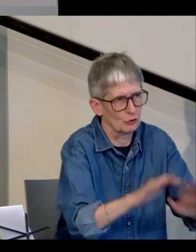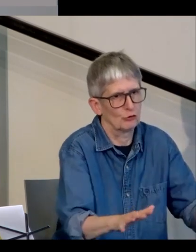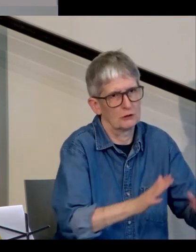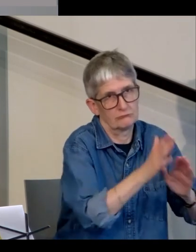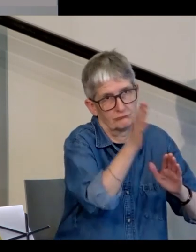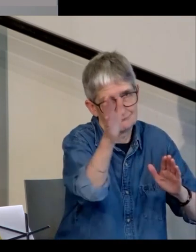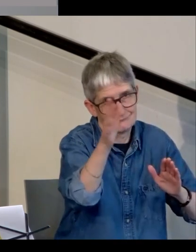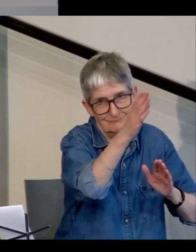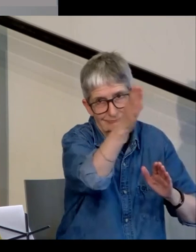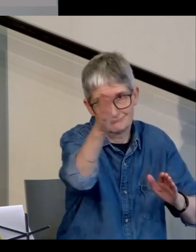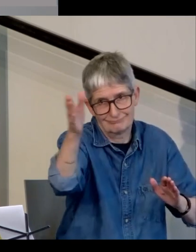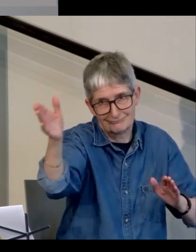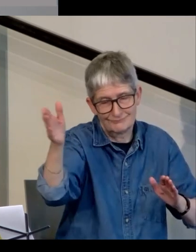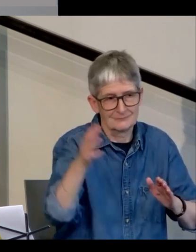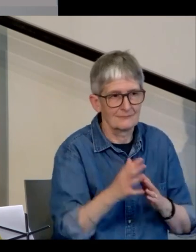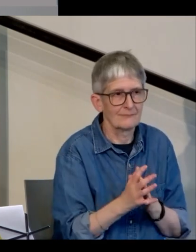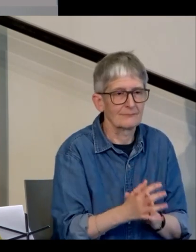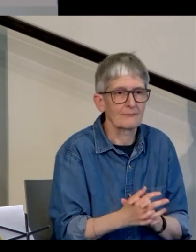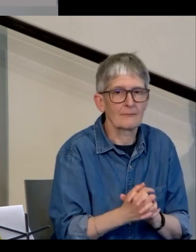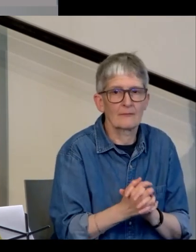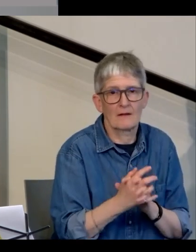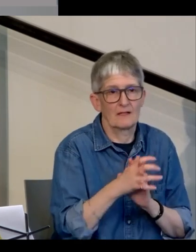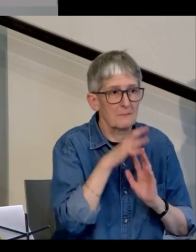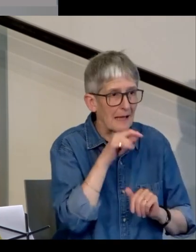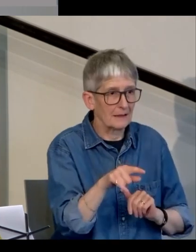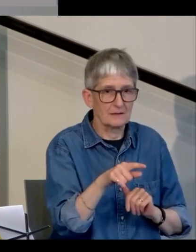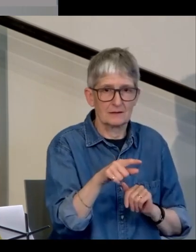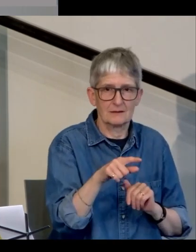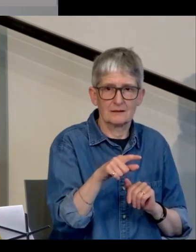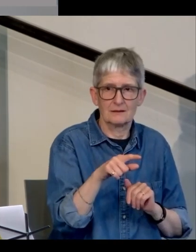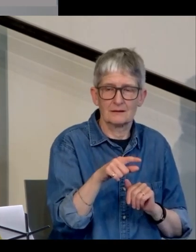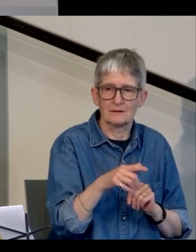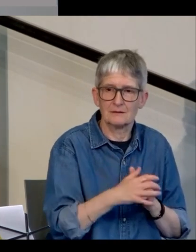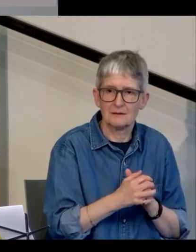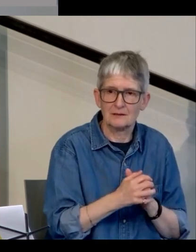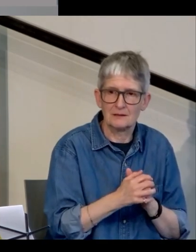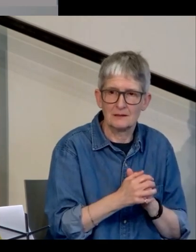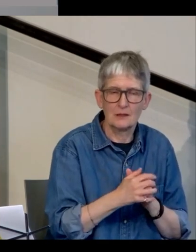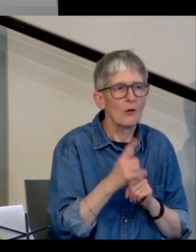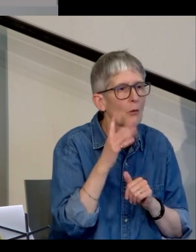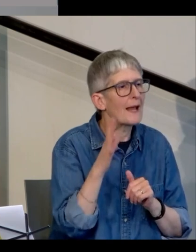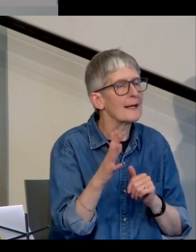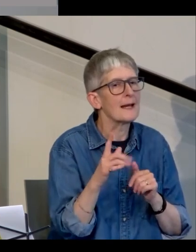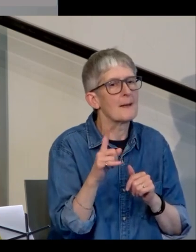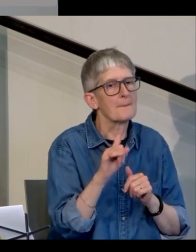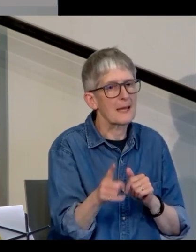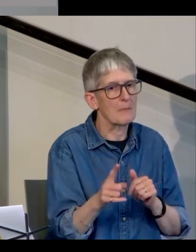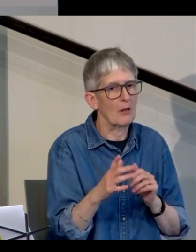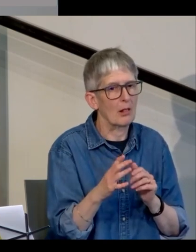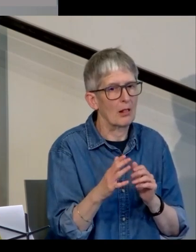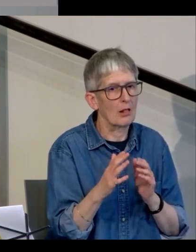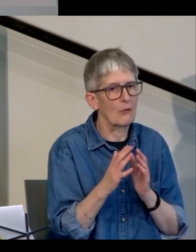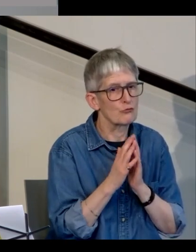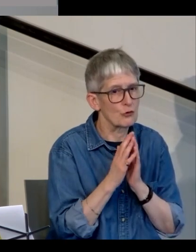And Pete Gregg commented, here we see clearly that when people pray and seek